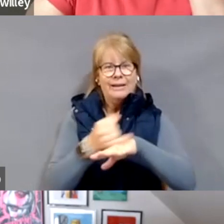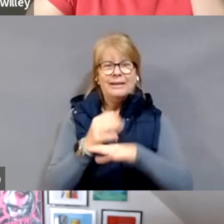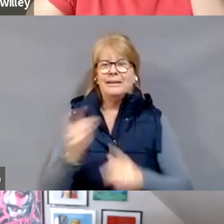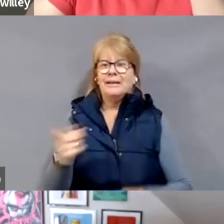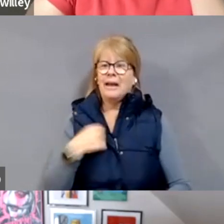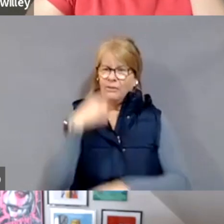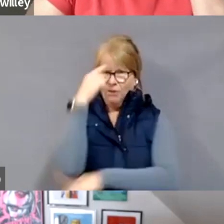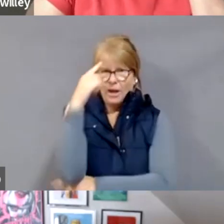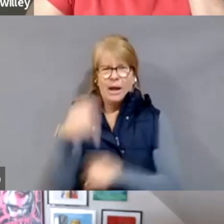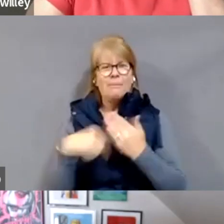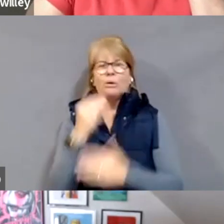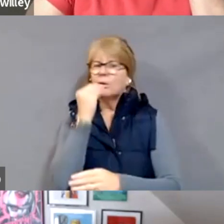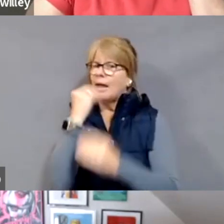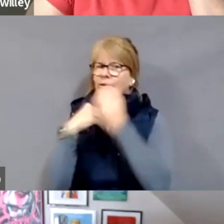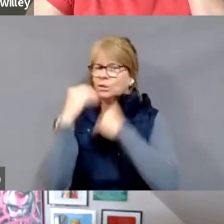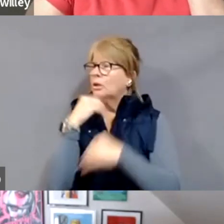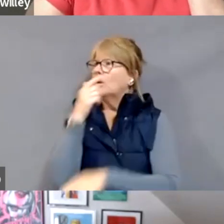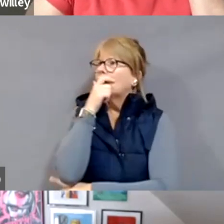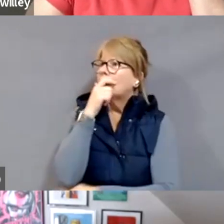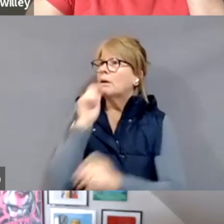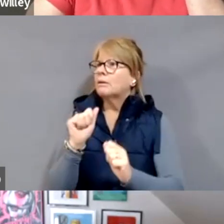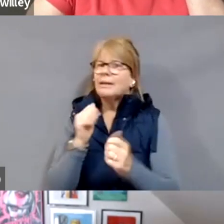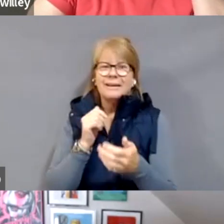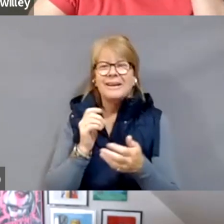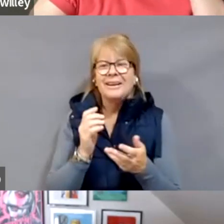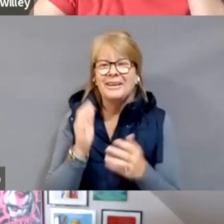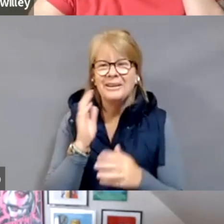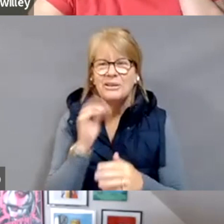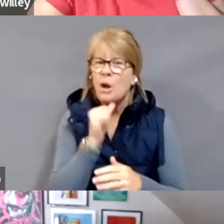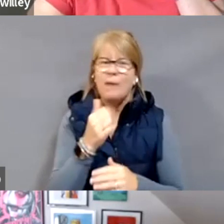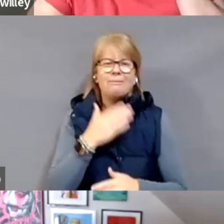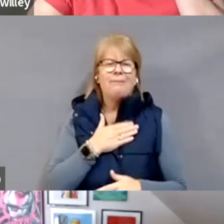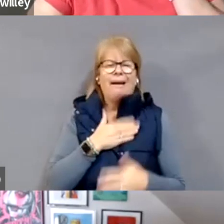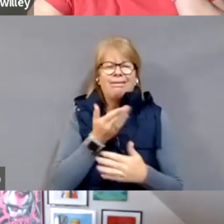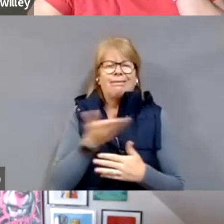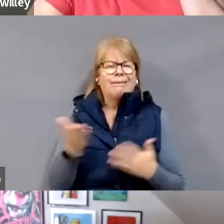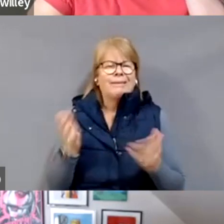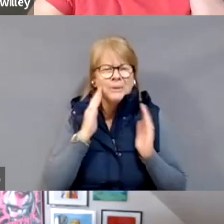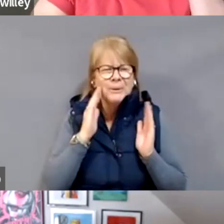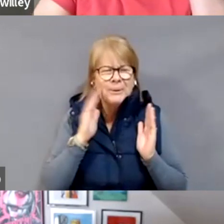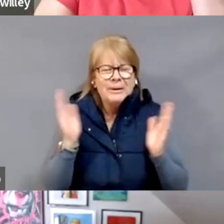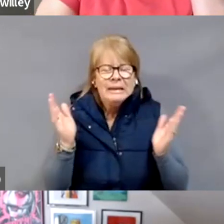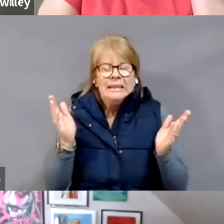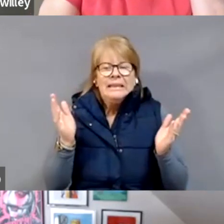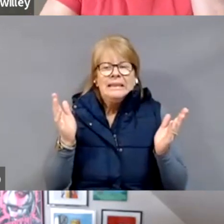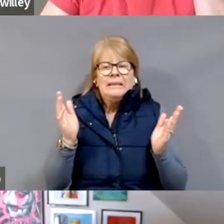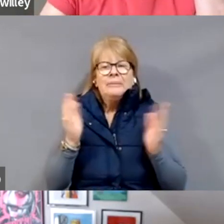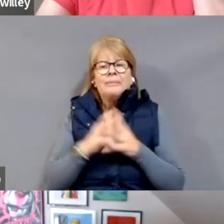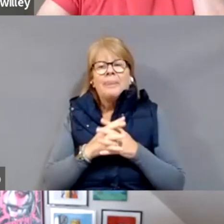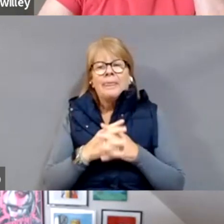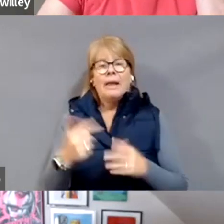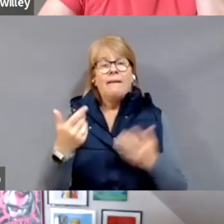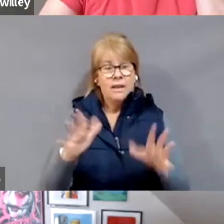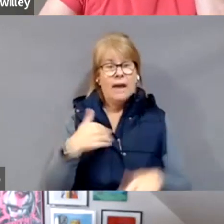while the scene was going on. Literally, I was oh, I could get coleslaw. So I knew that wasn't going to be my scene. So I got a Bachelor of